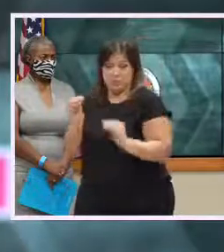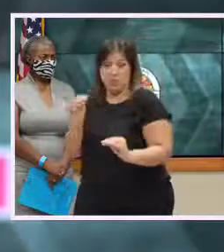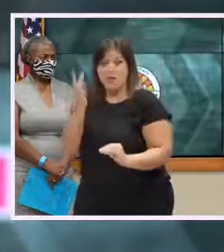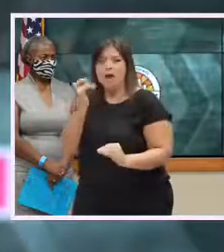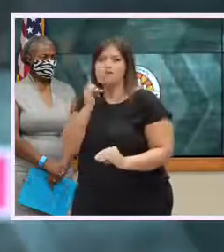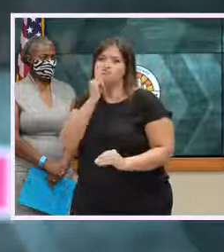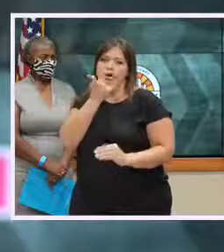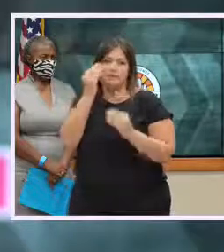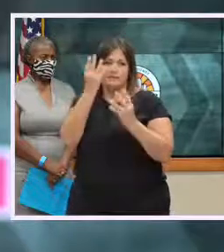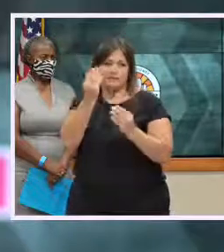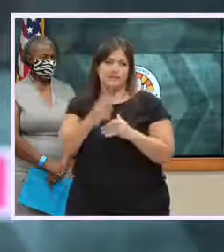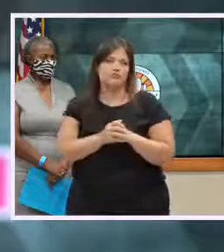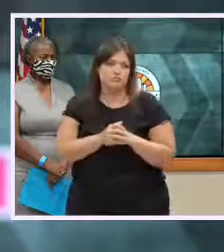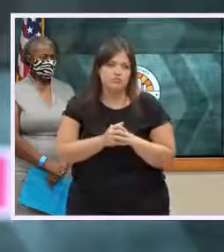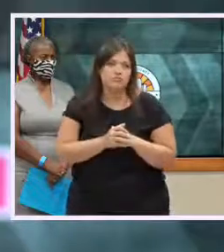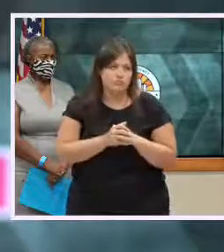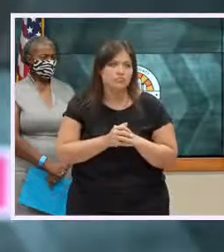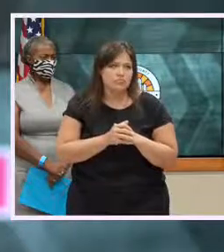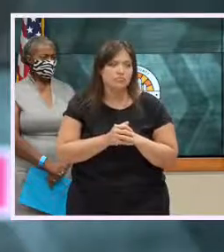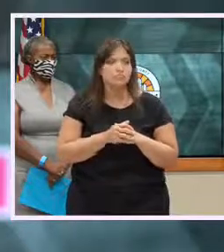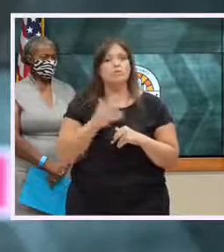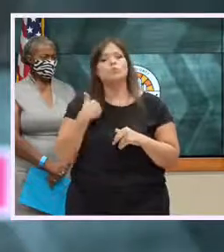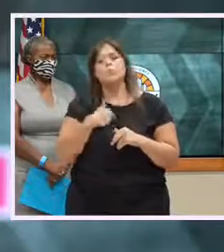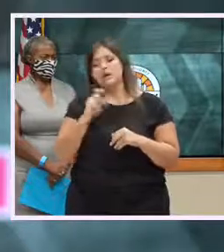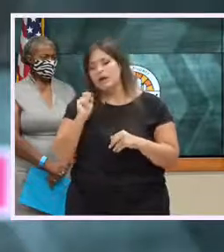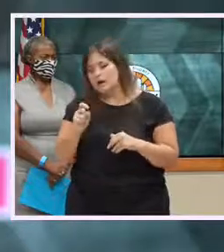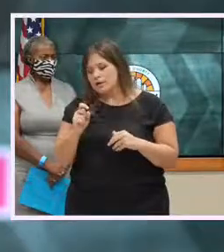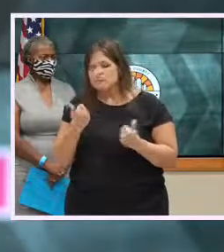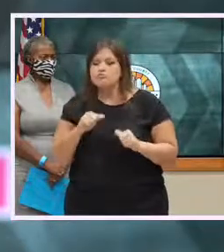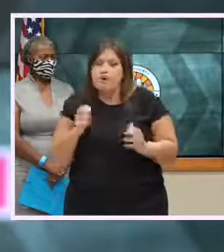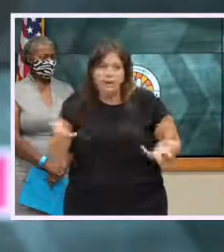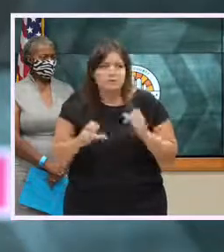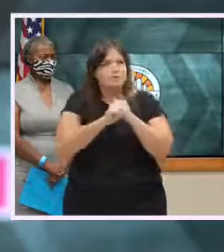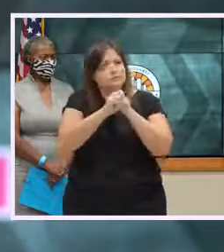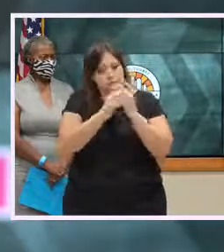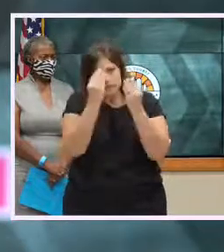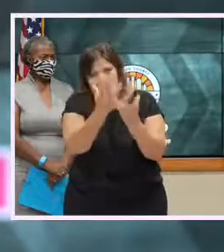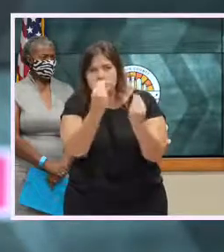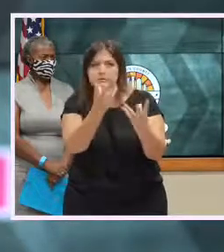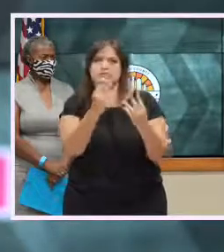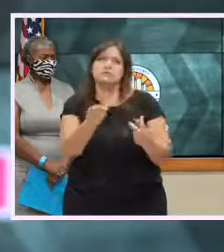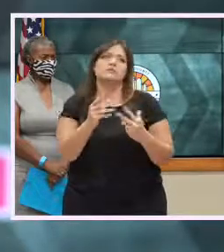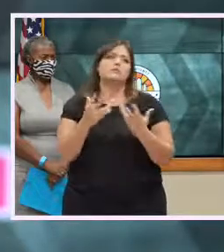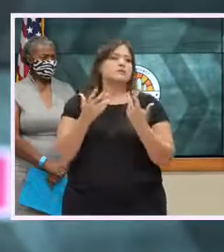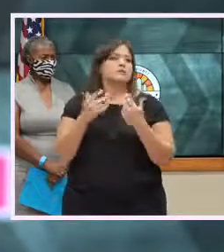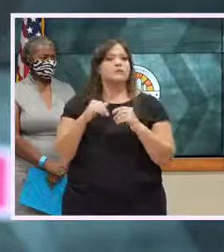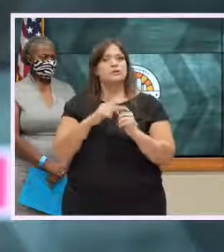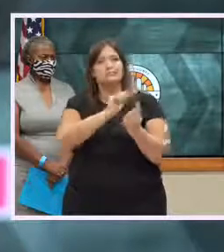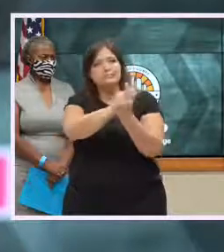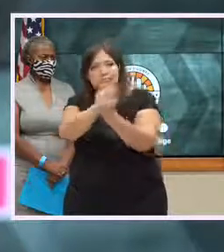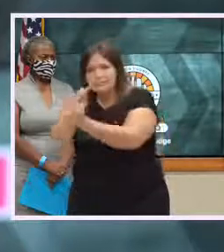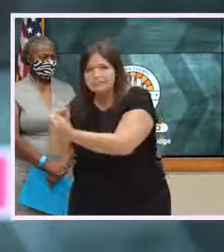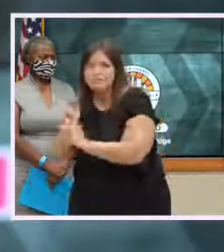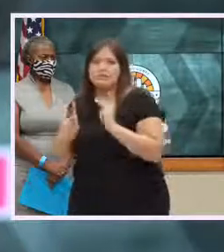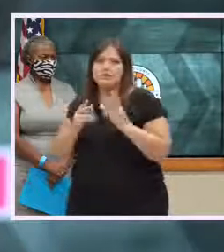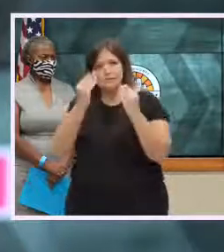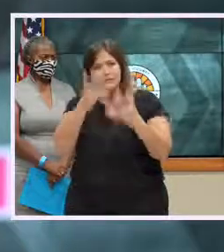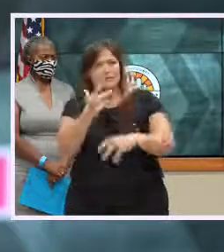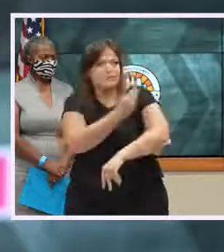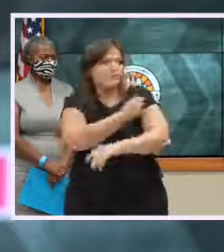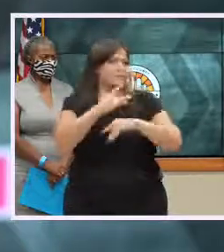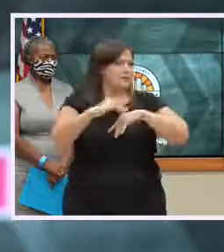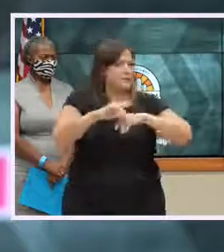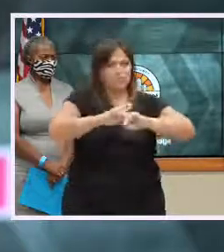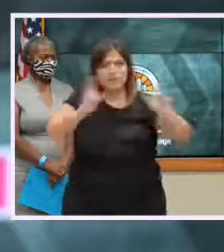Media campaigns, going door to door, offering incentives for vaccines, vaccines on demand, at a moment's notice,